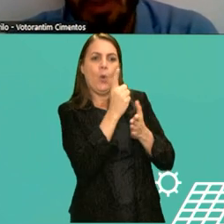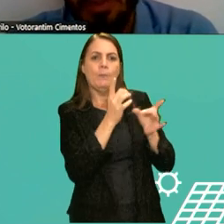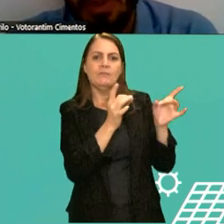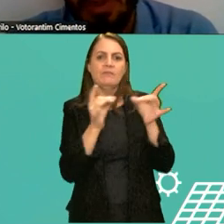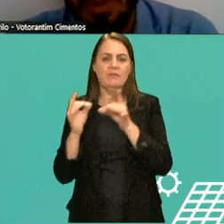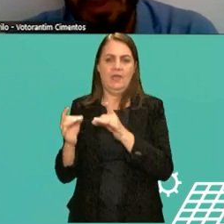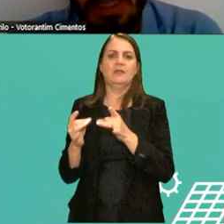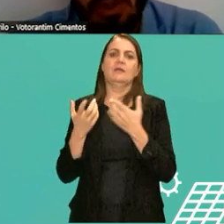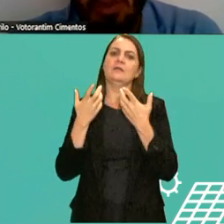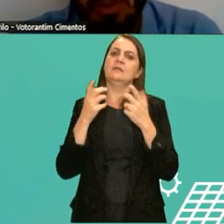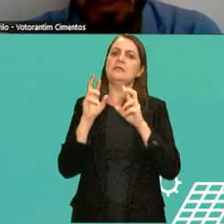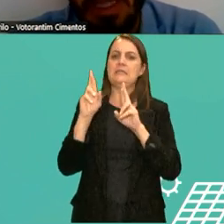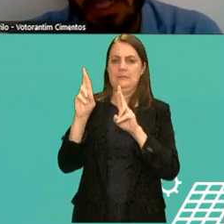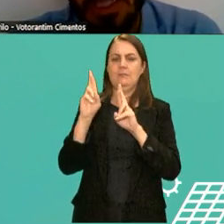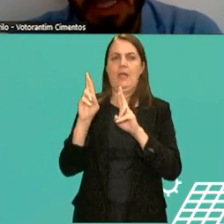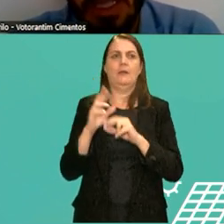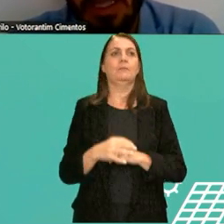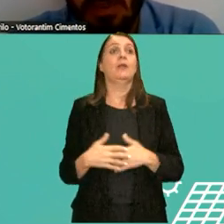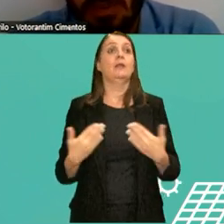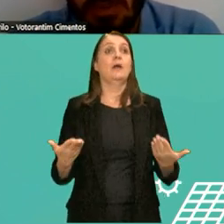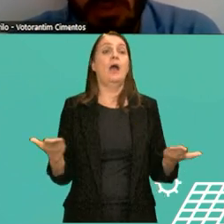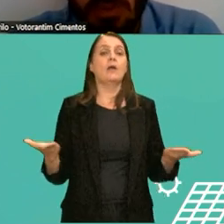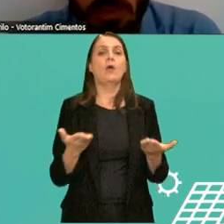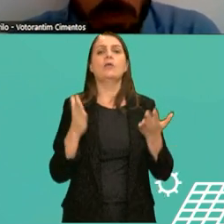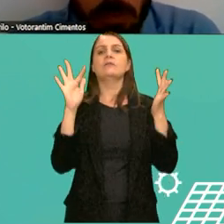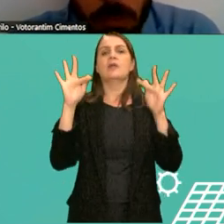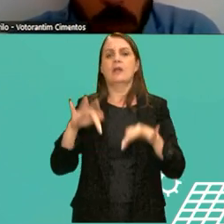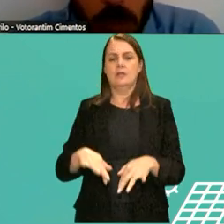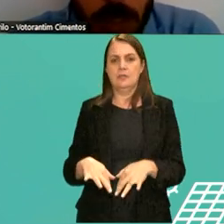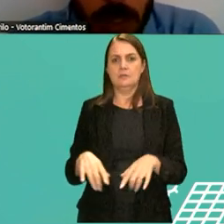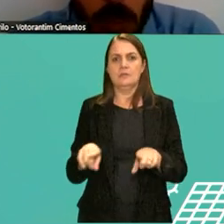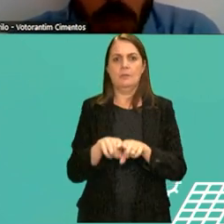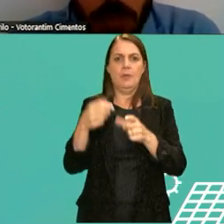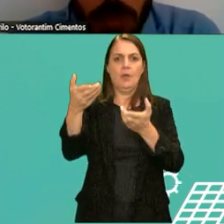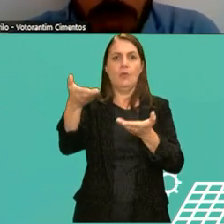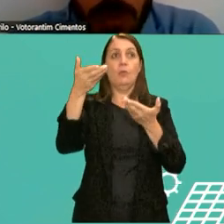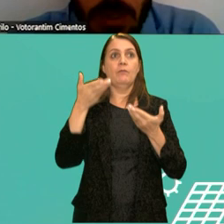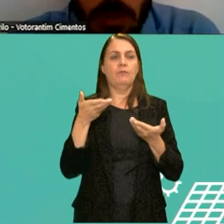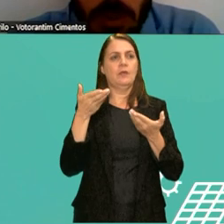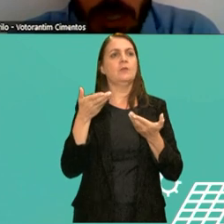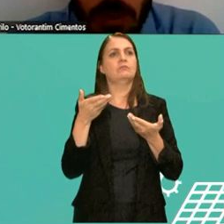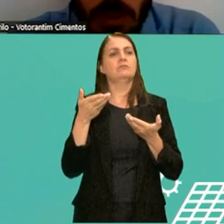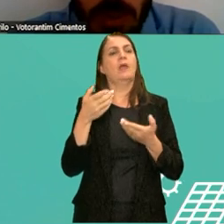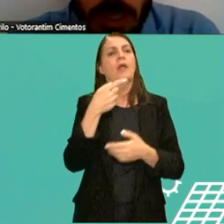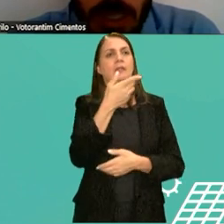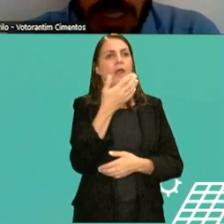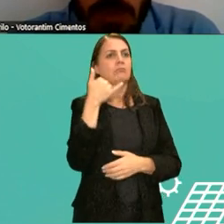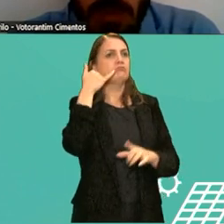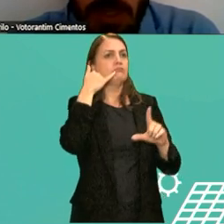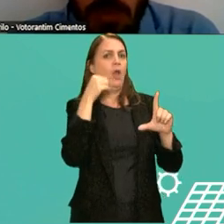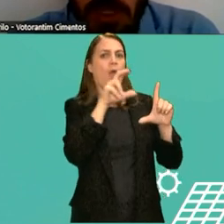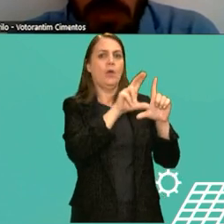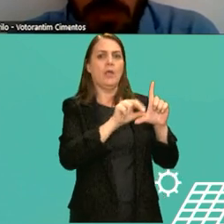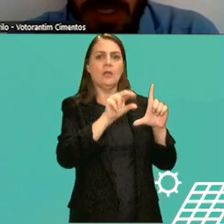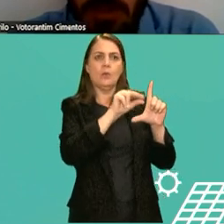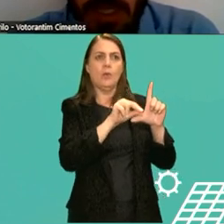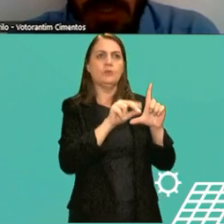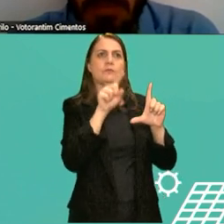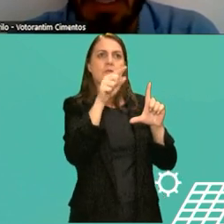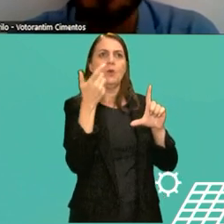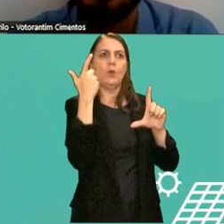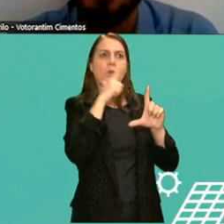my presentation here, and I invite you with this QR code to access our integral